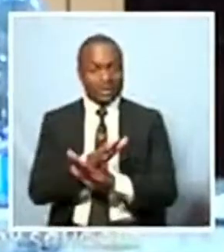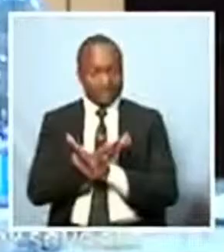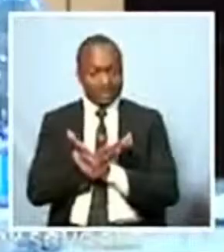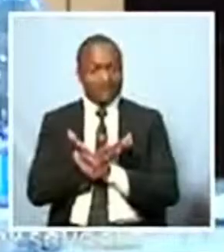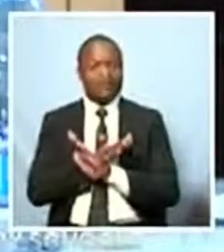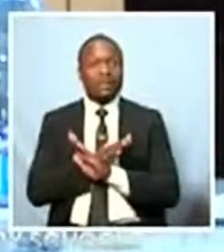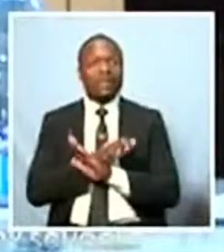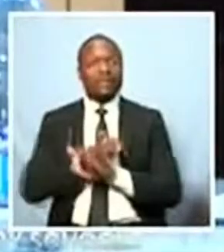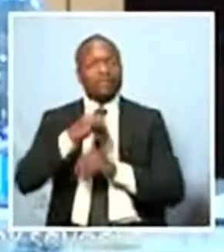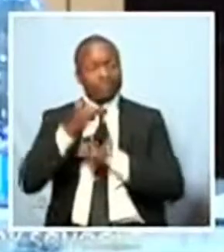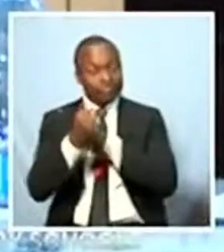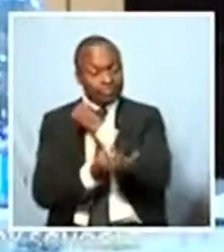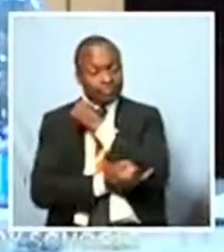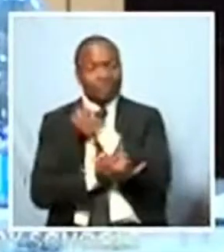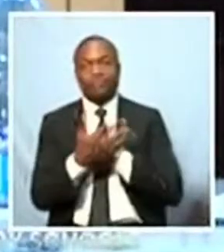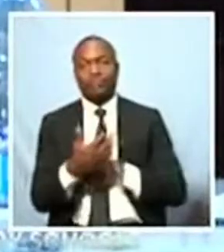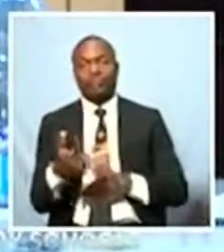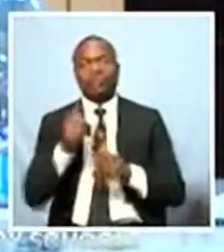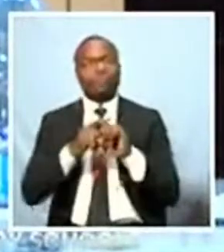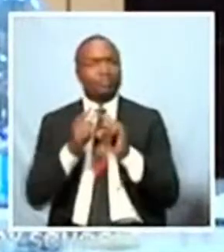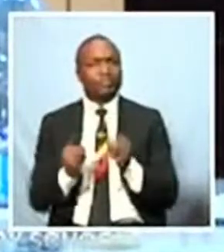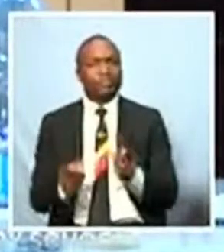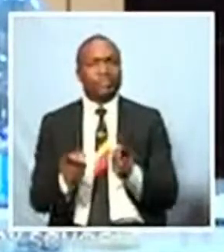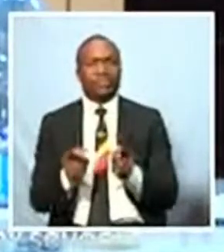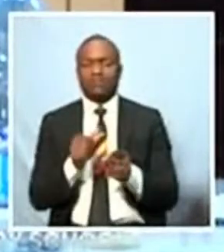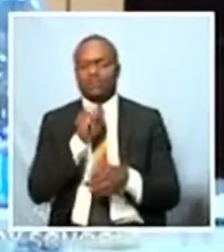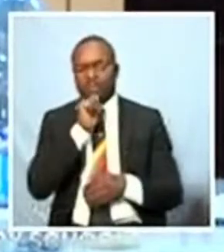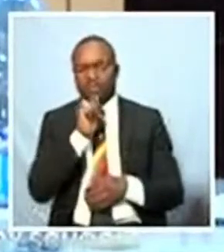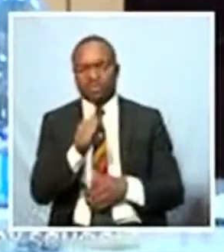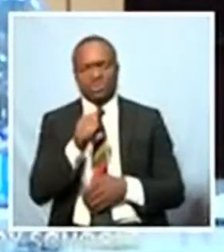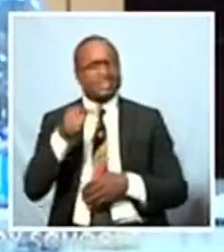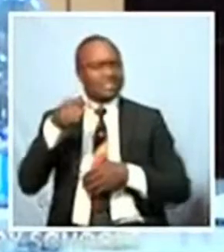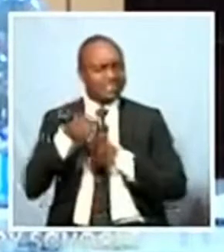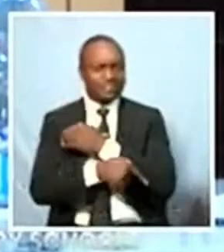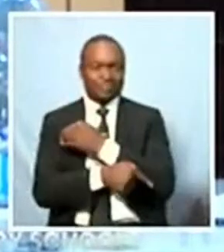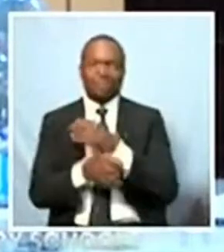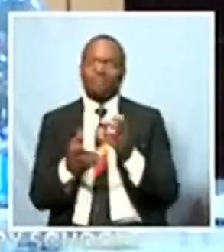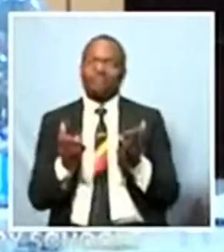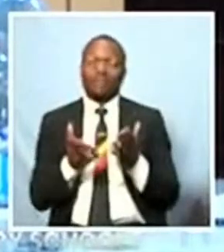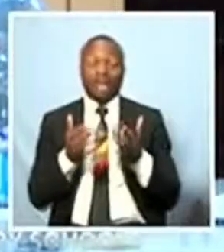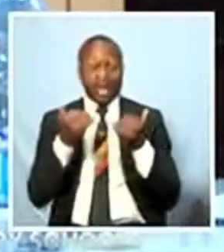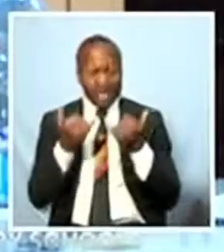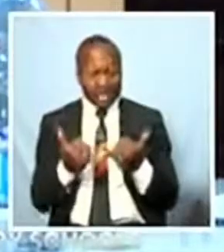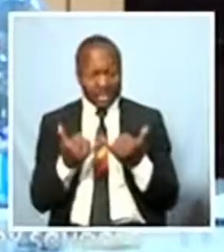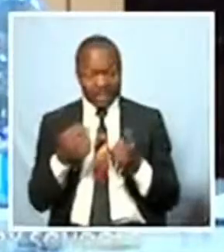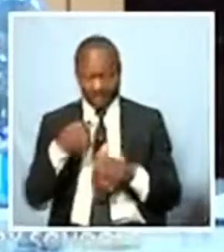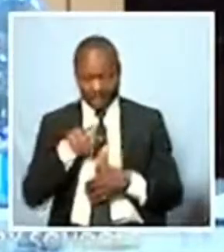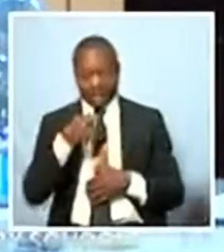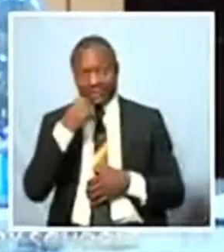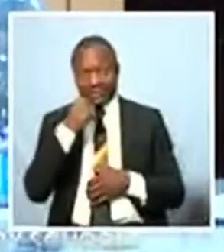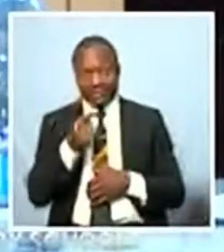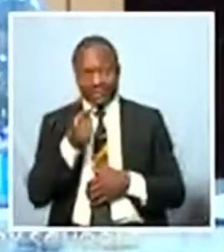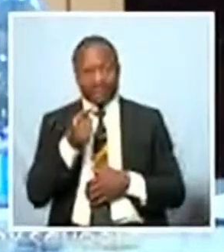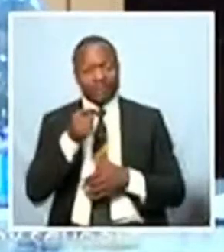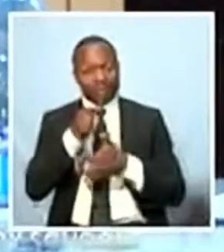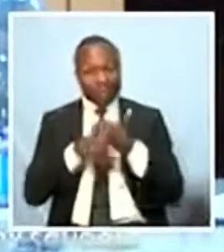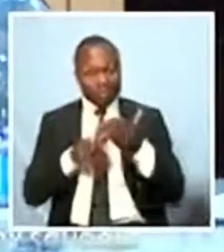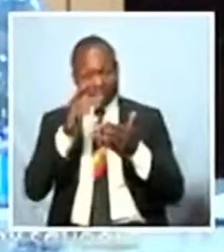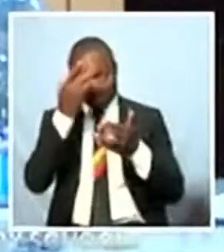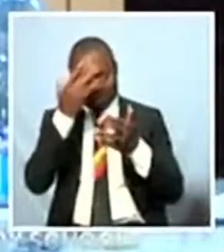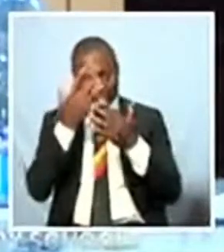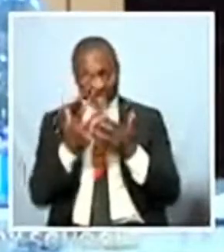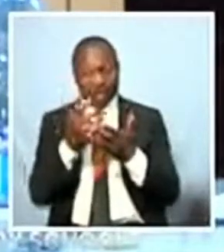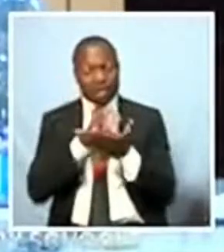quickly introduced things, but not really going deep. Because right now, like I'm trying to say, I think what I would have expected